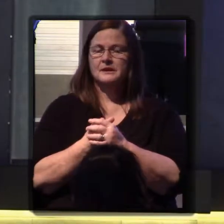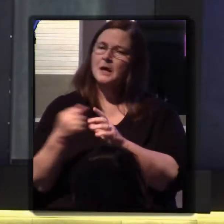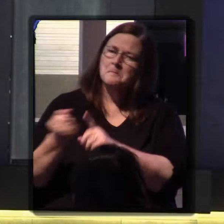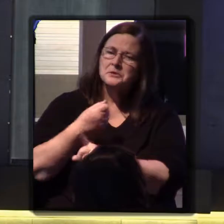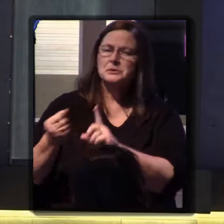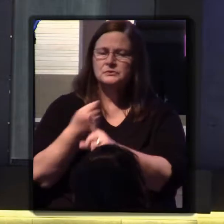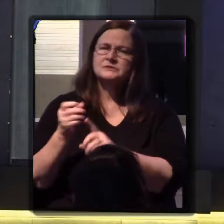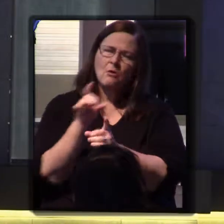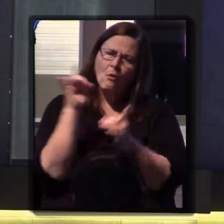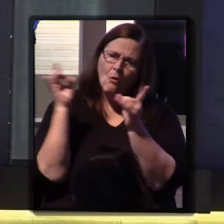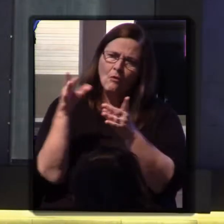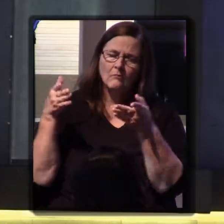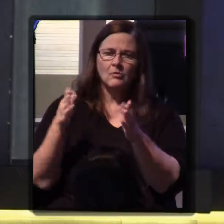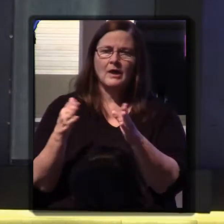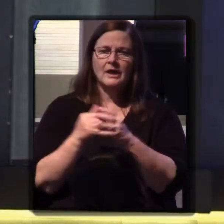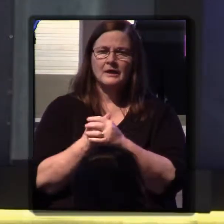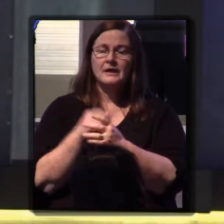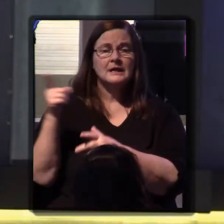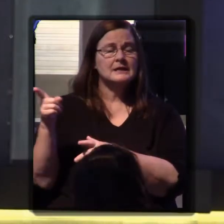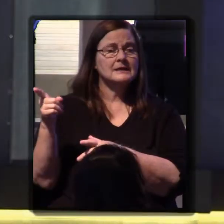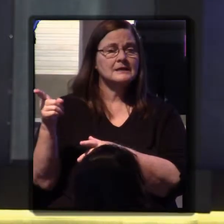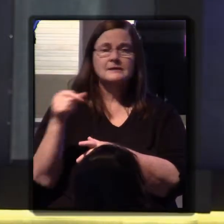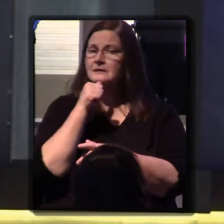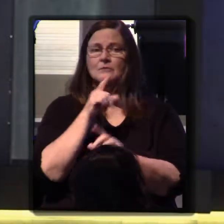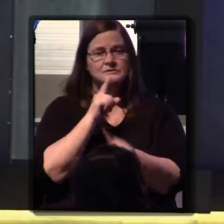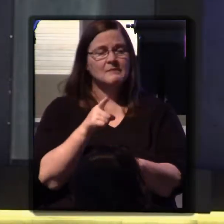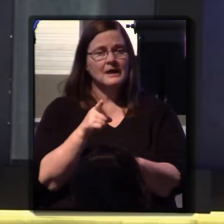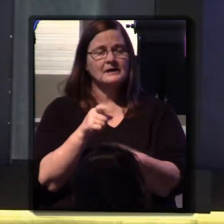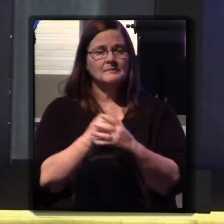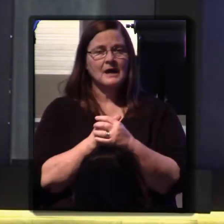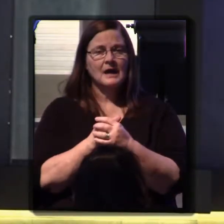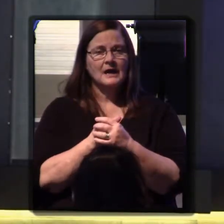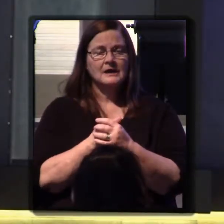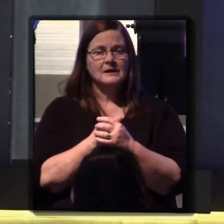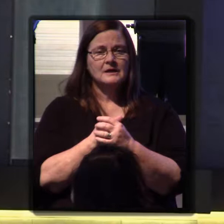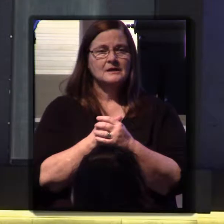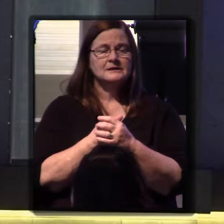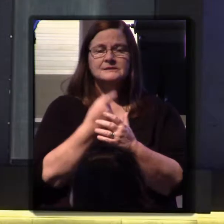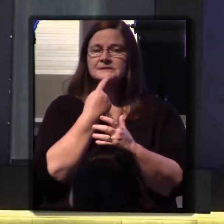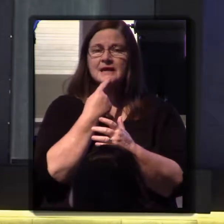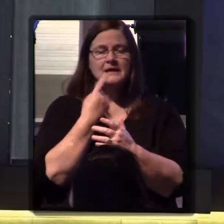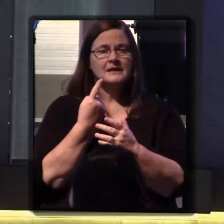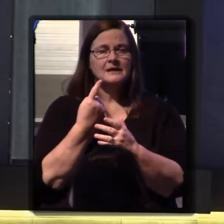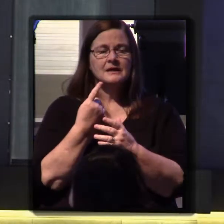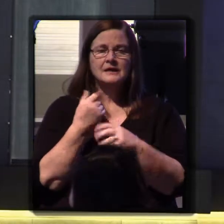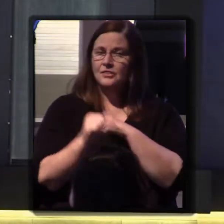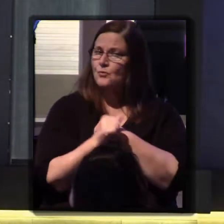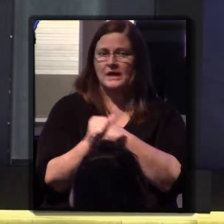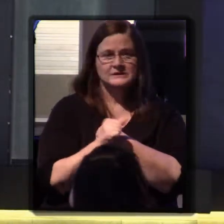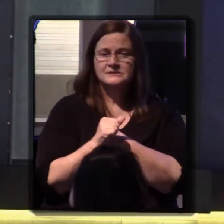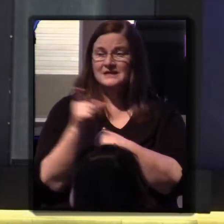he was being treated unjustly in the grossest way at the point of his crucifixion, that he did not respond